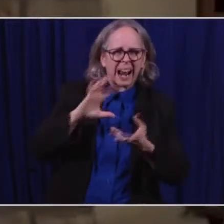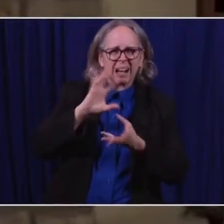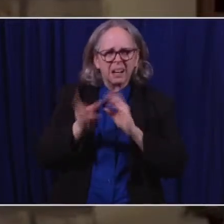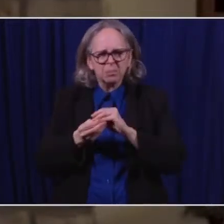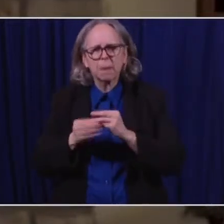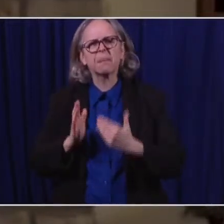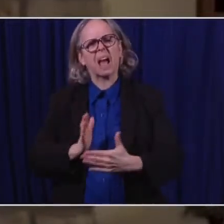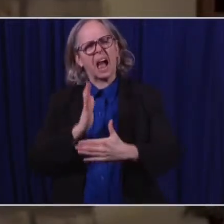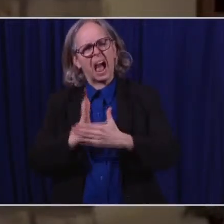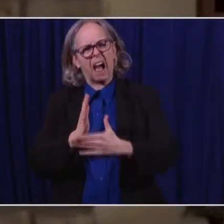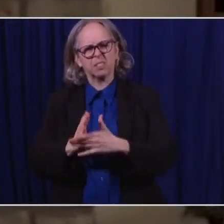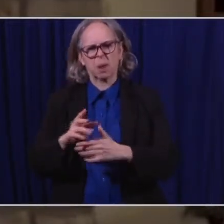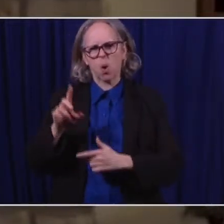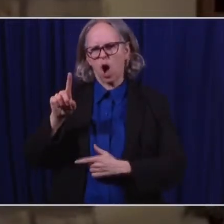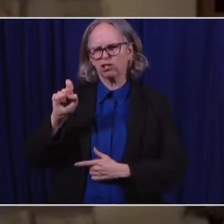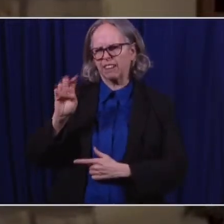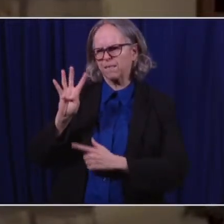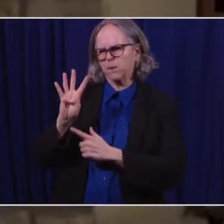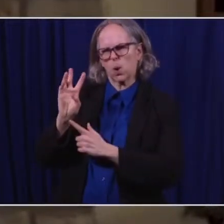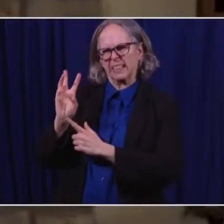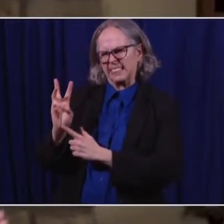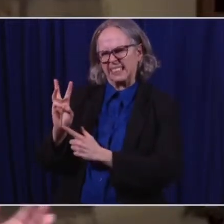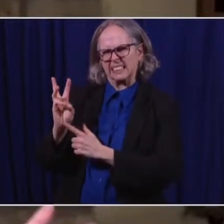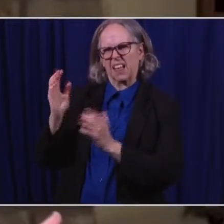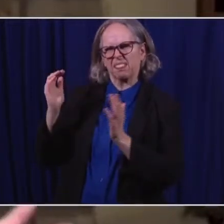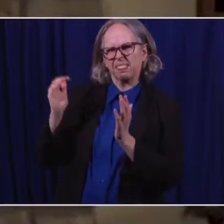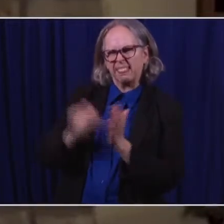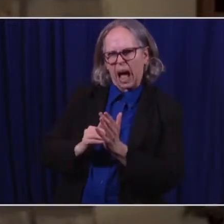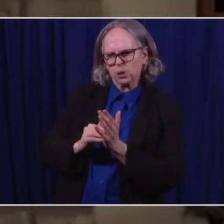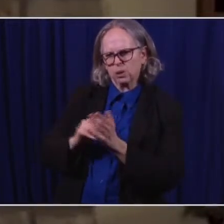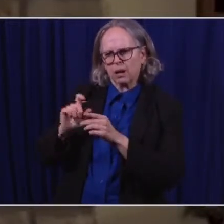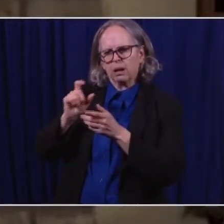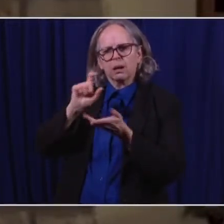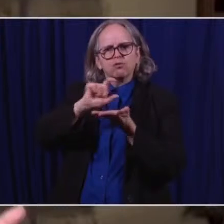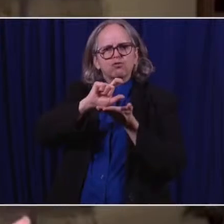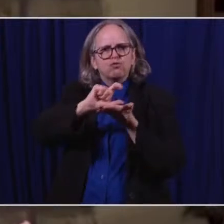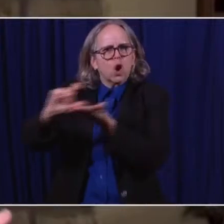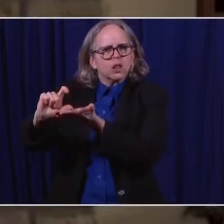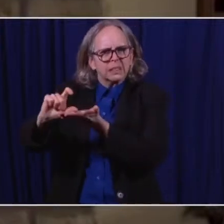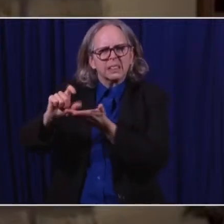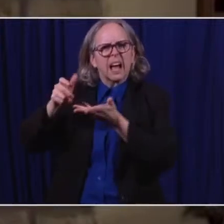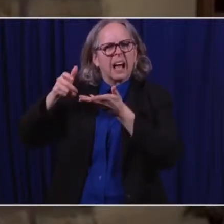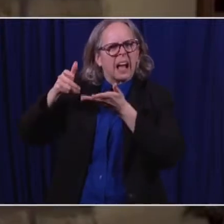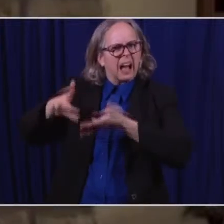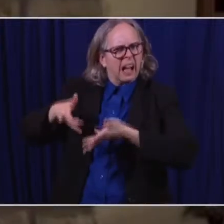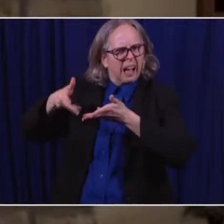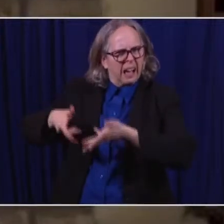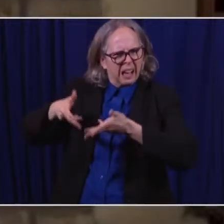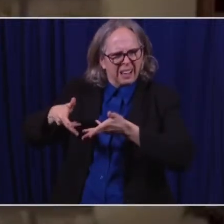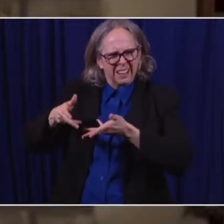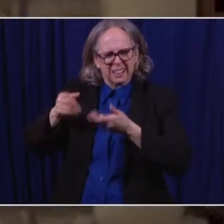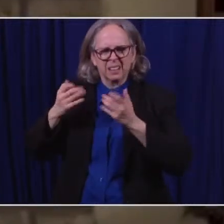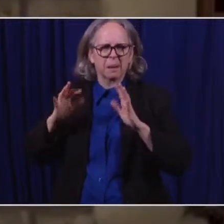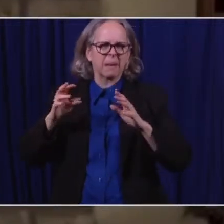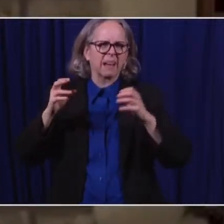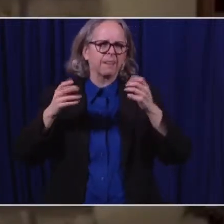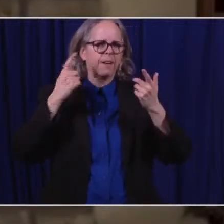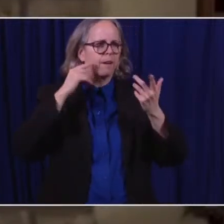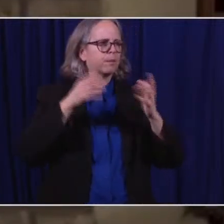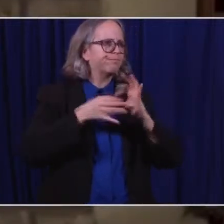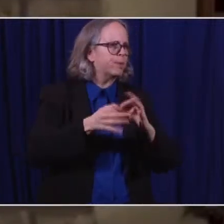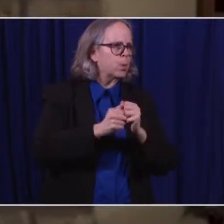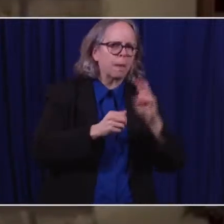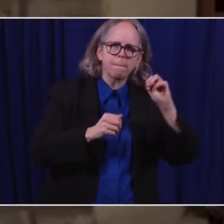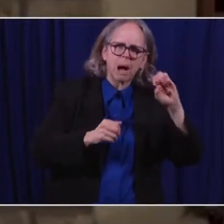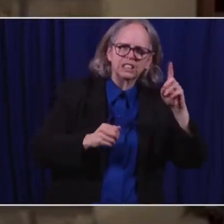about 146,000 doses, split evenly between Moderna and Pfizer that are coming in as far as first doses